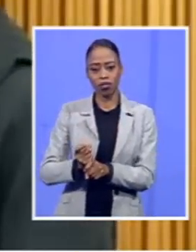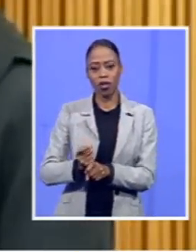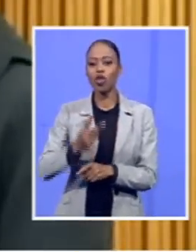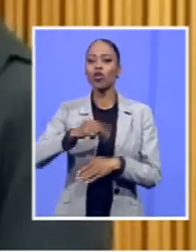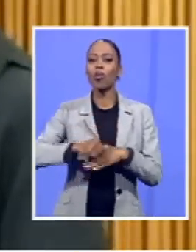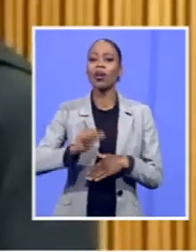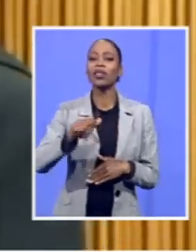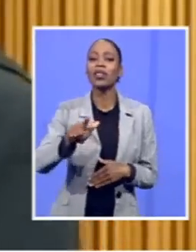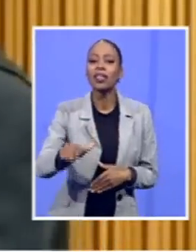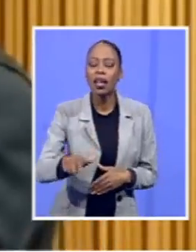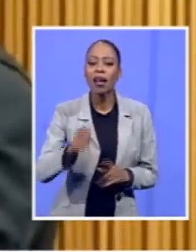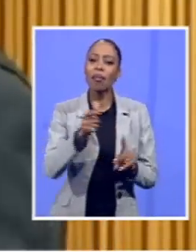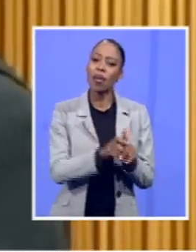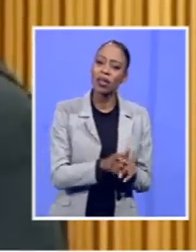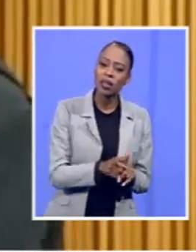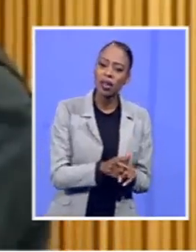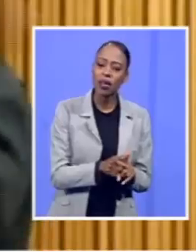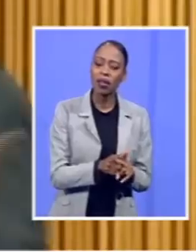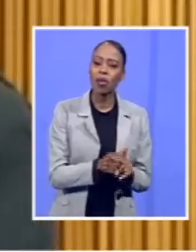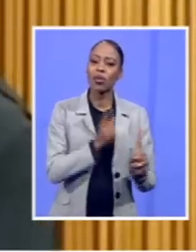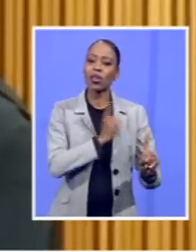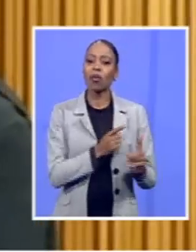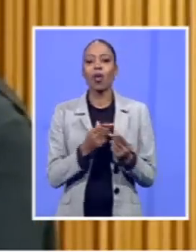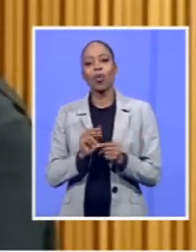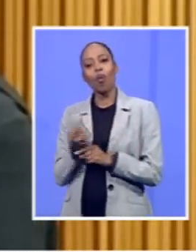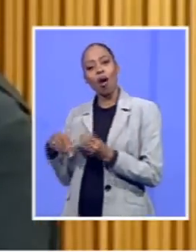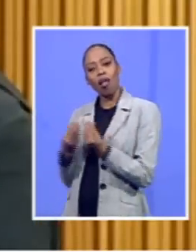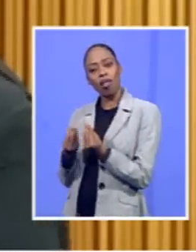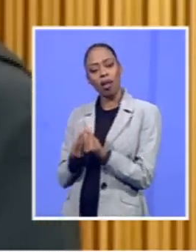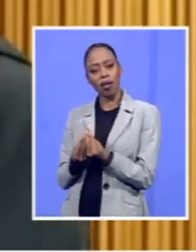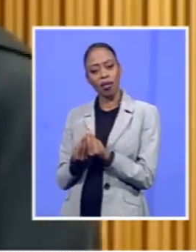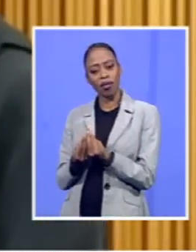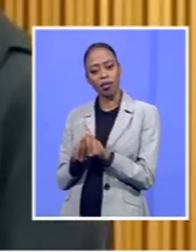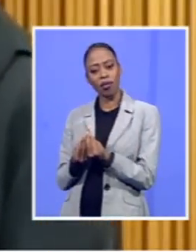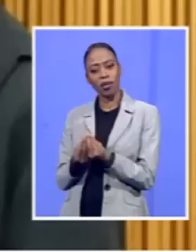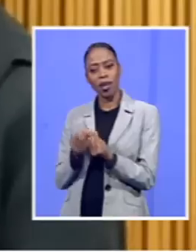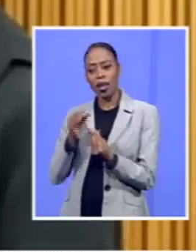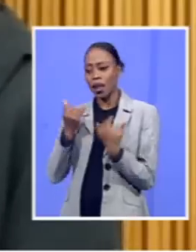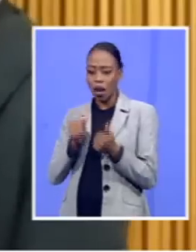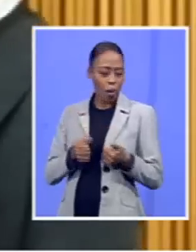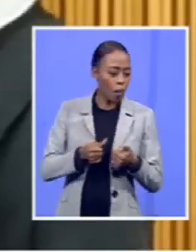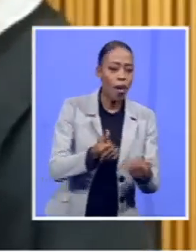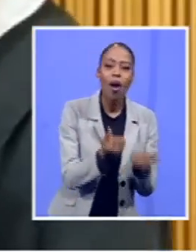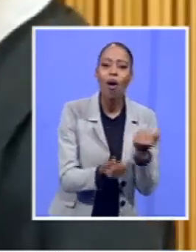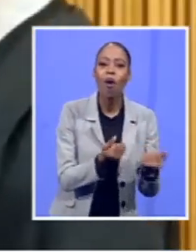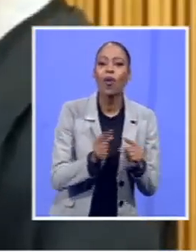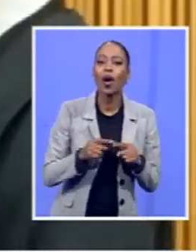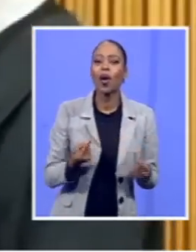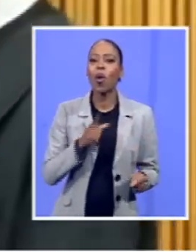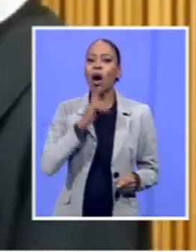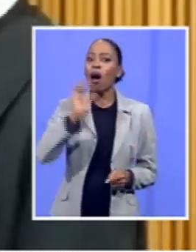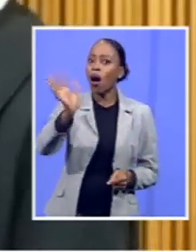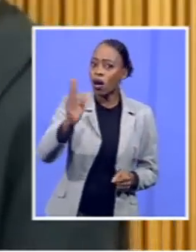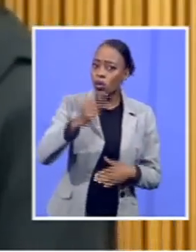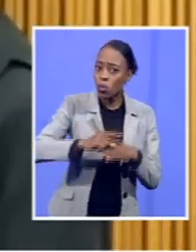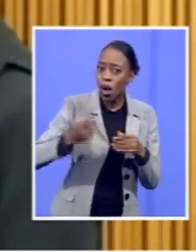months later, the person, the offender, does something else, I can't now go back to court because they say, no, you were here